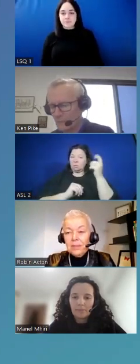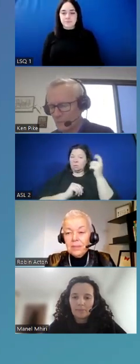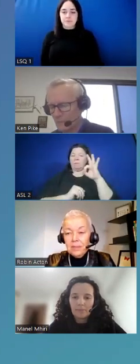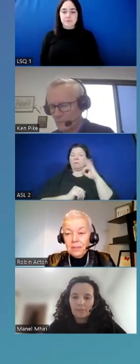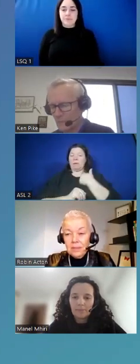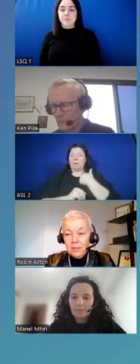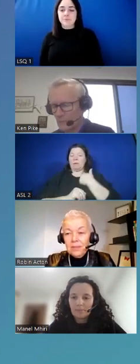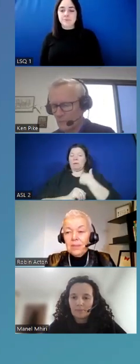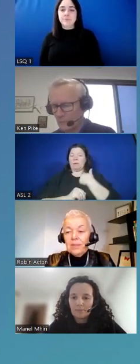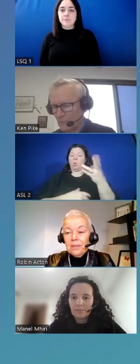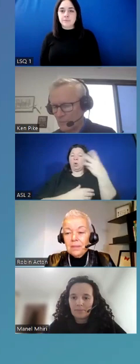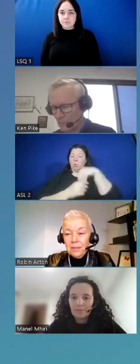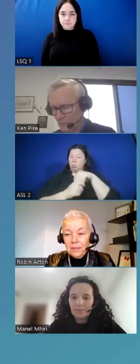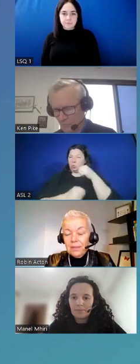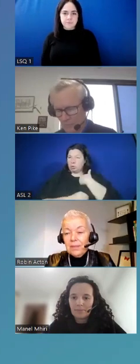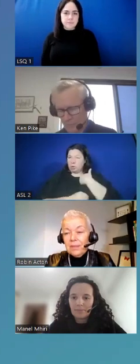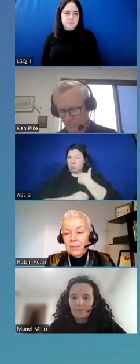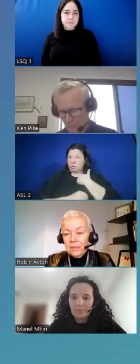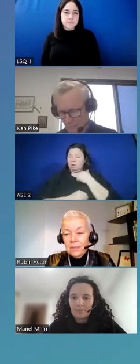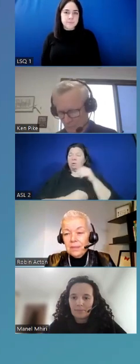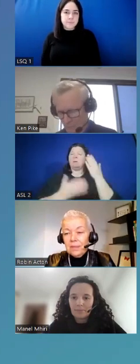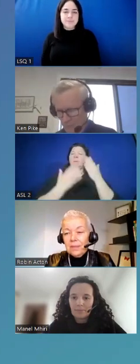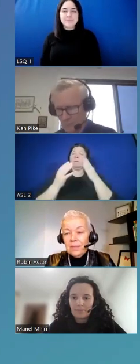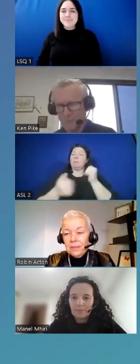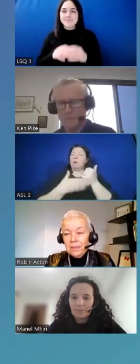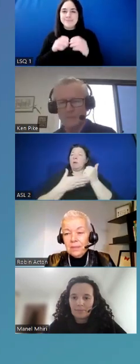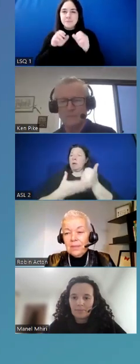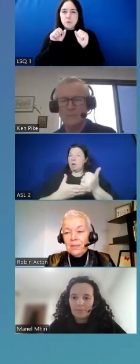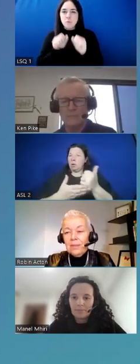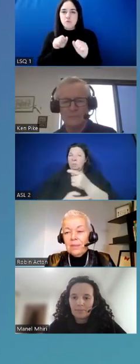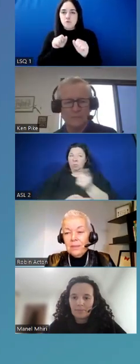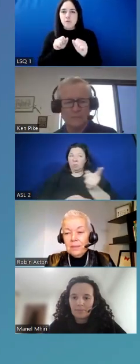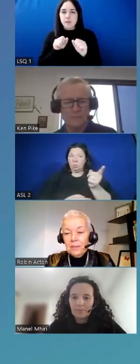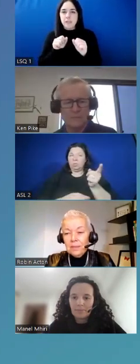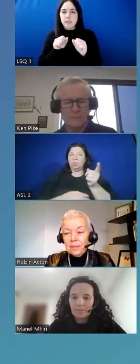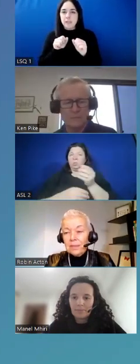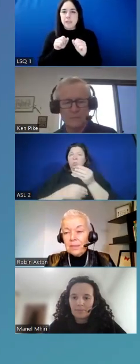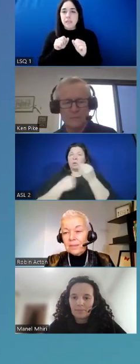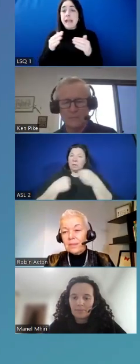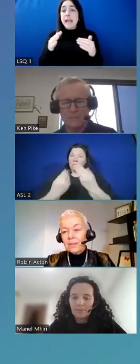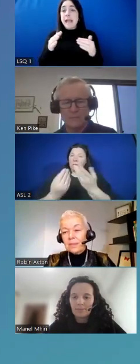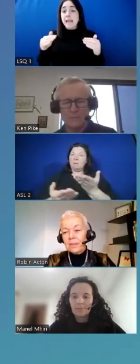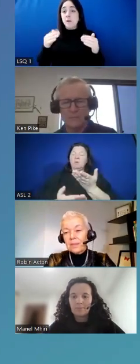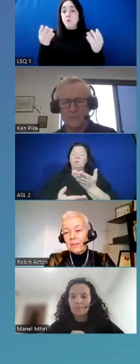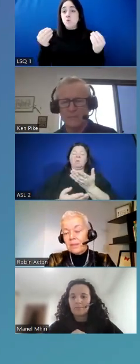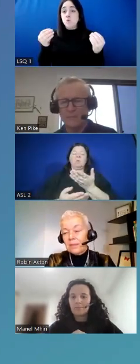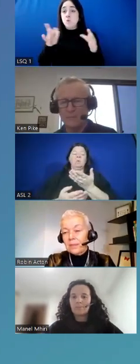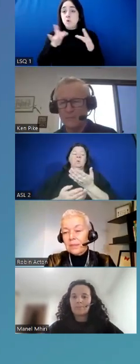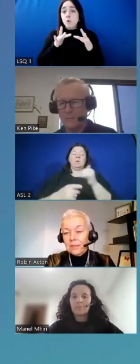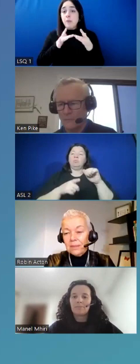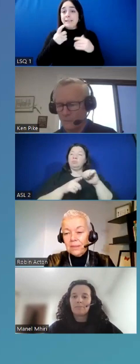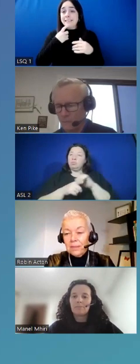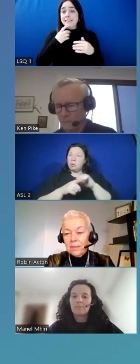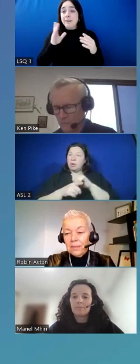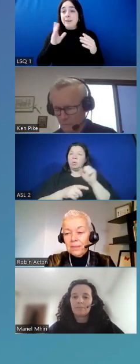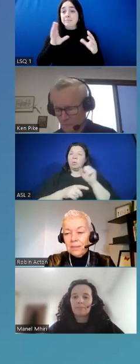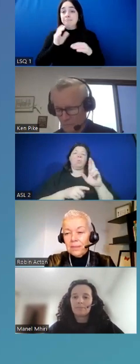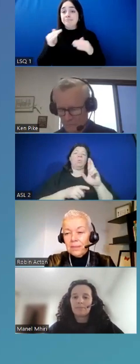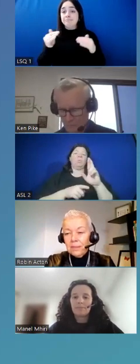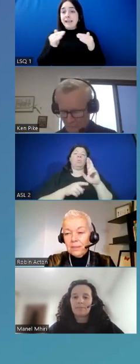or Inclusion Canada, maybe they can help you, give you a training or